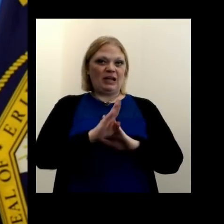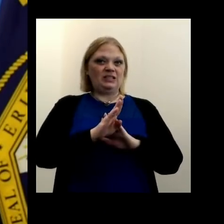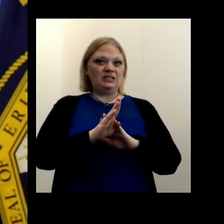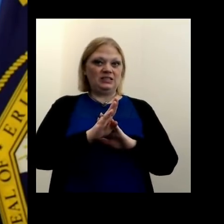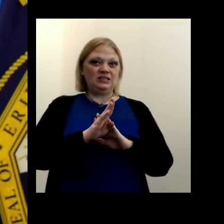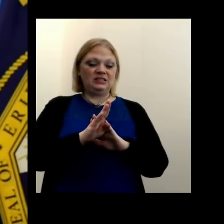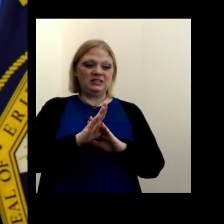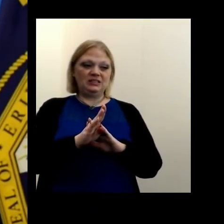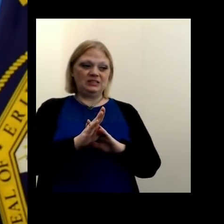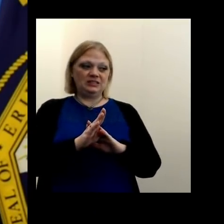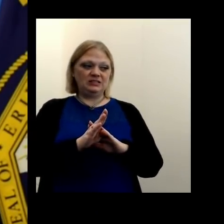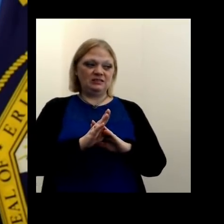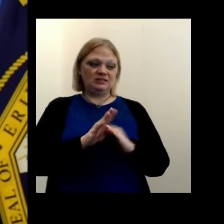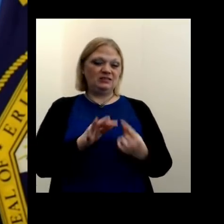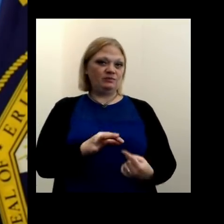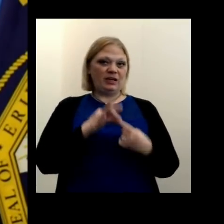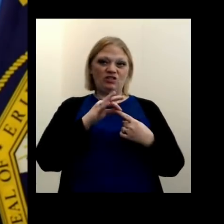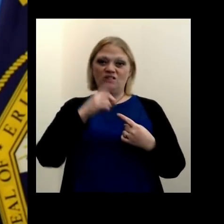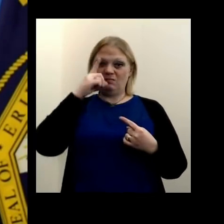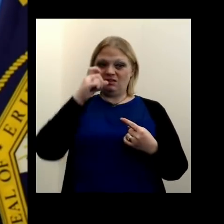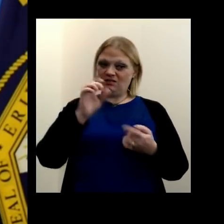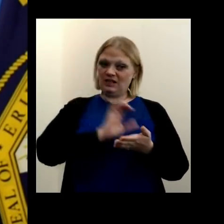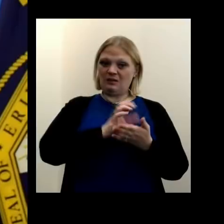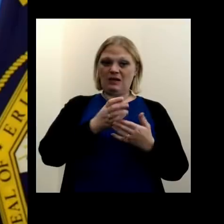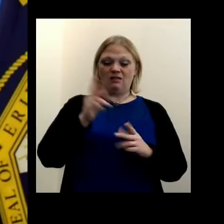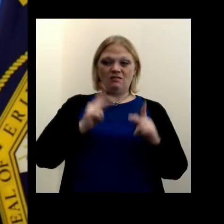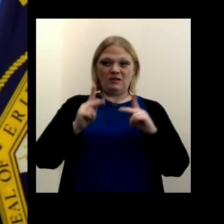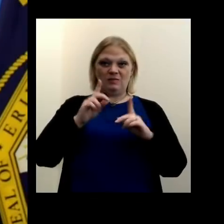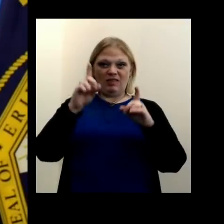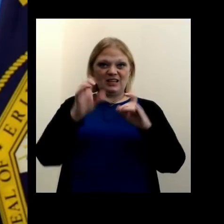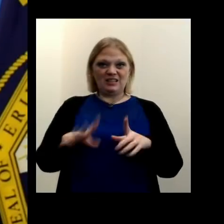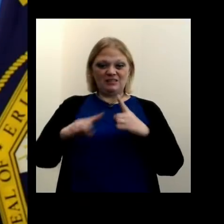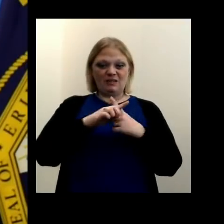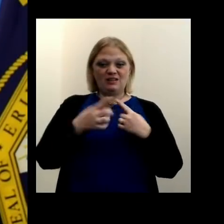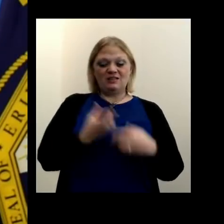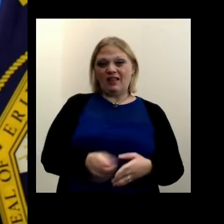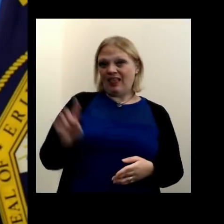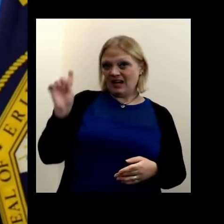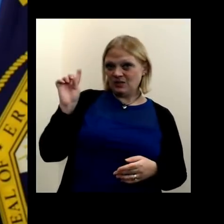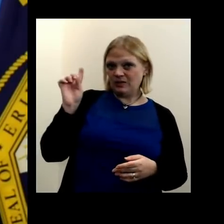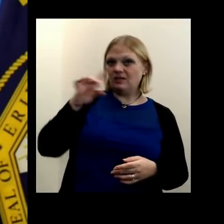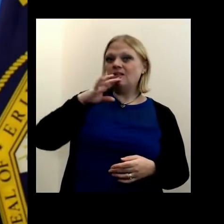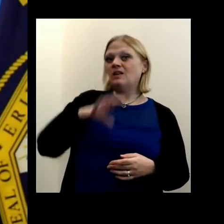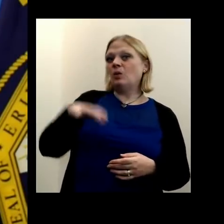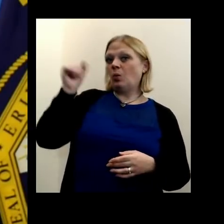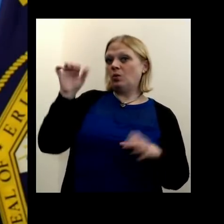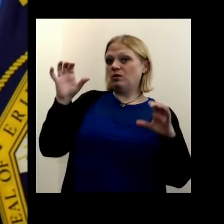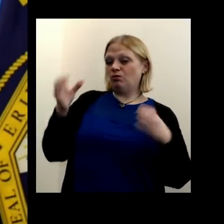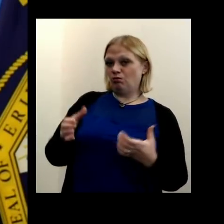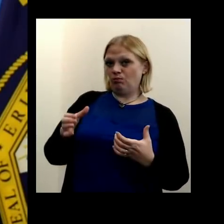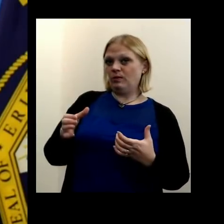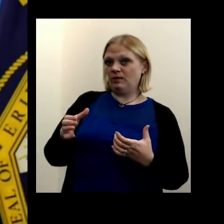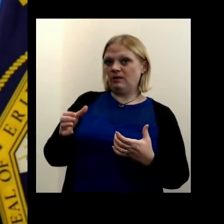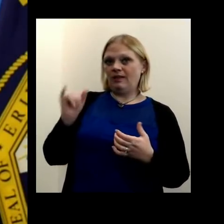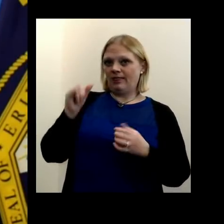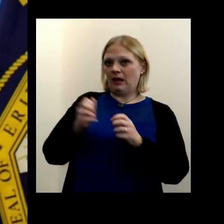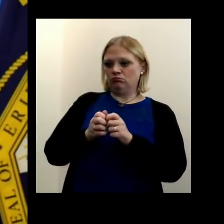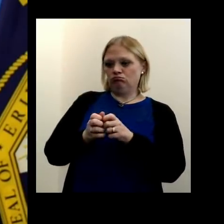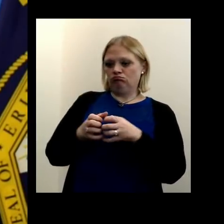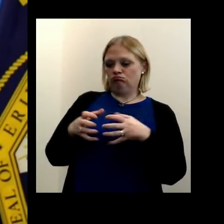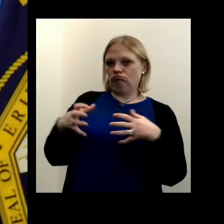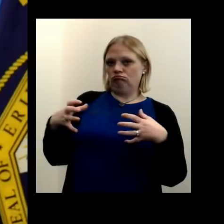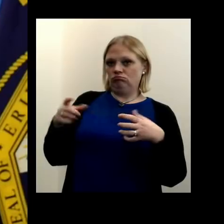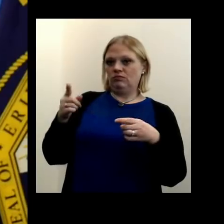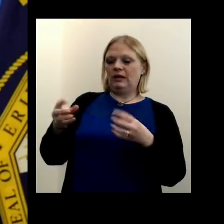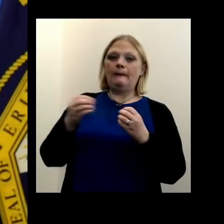especially considering the amount of individuals who tested positive last week in the older age categories has grown. We know that those people are